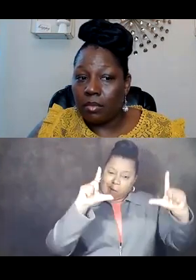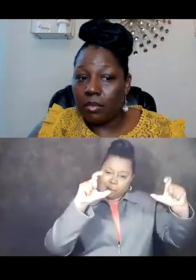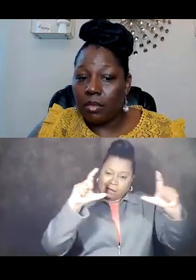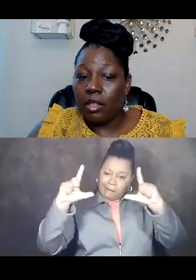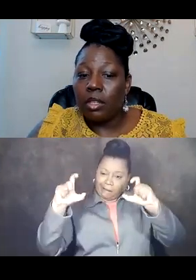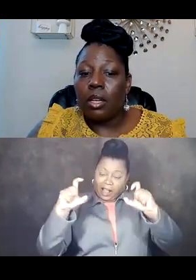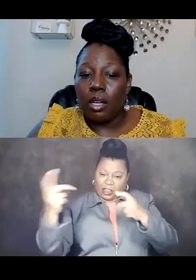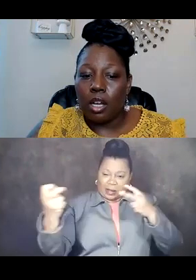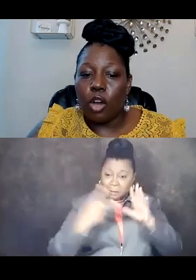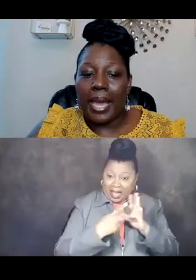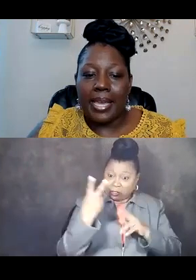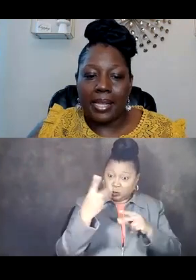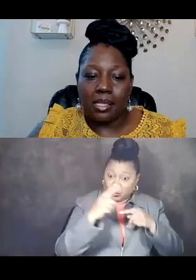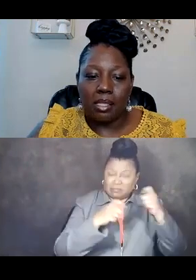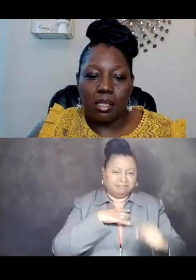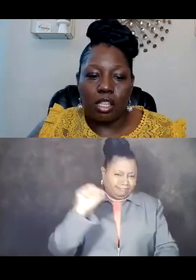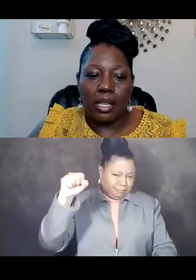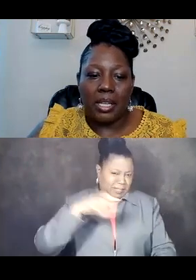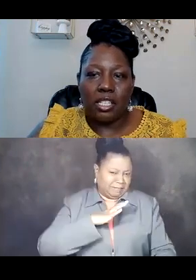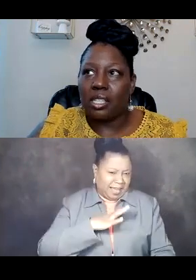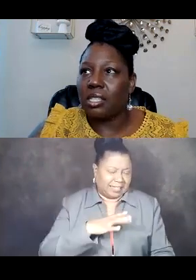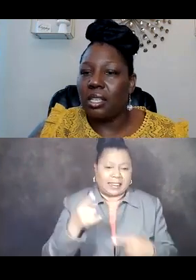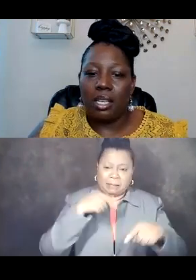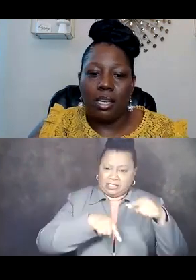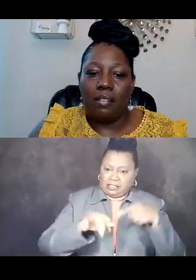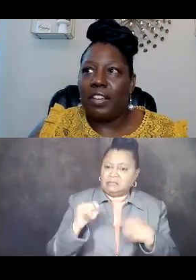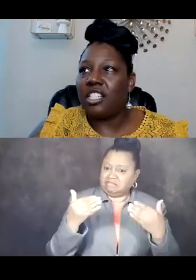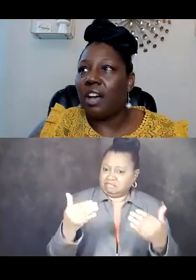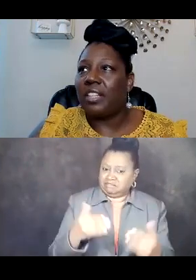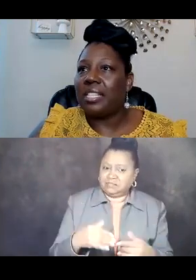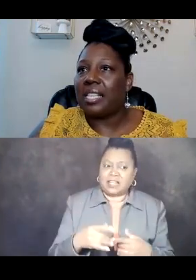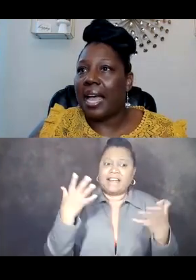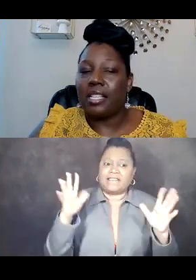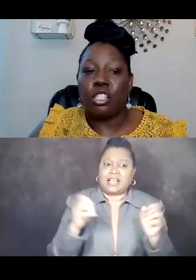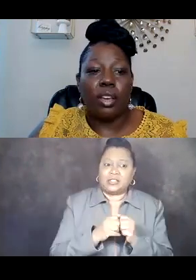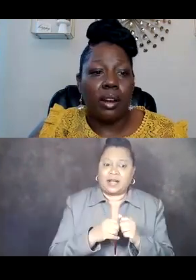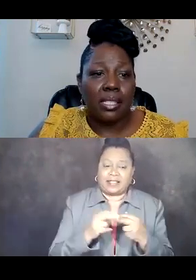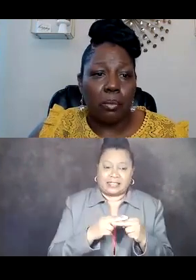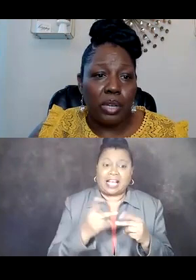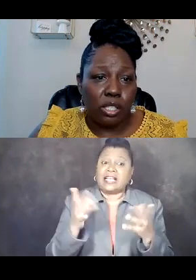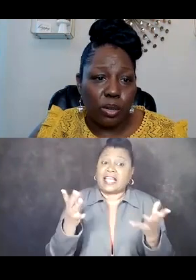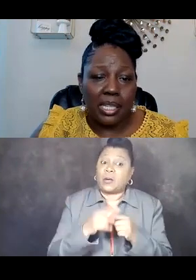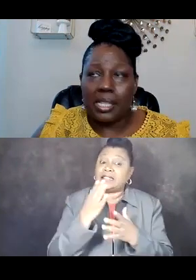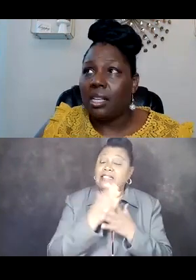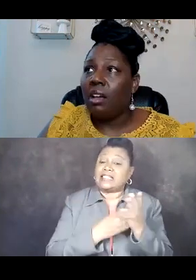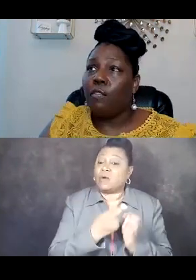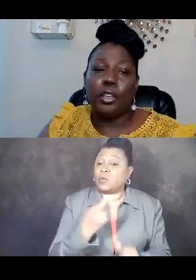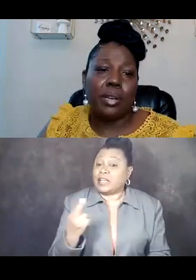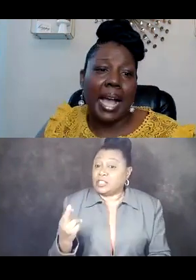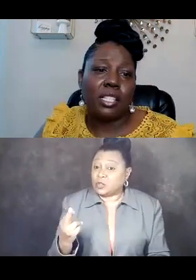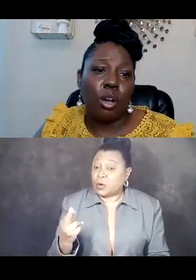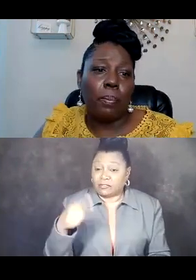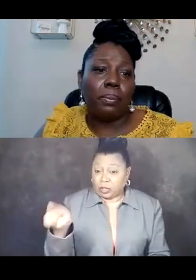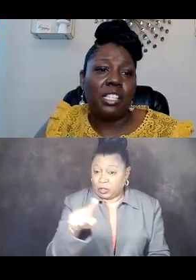look back at those. Okay, yes. So let me just finish off these slides. So here are some resources for